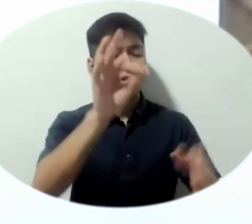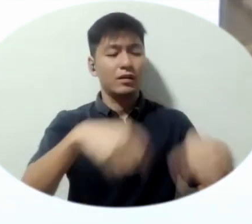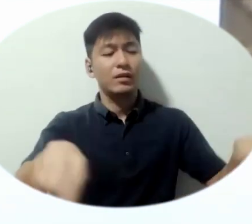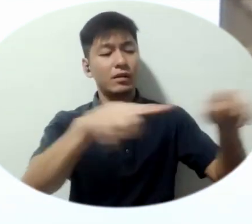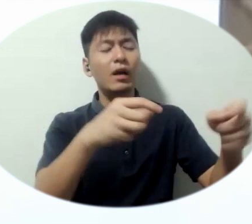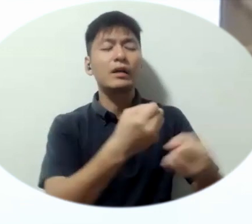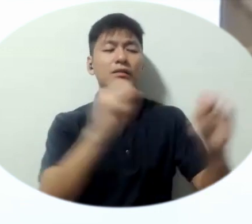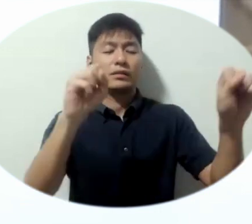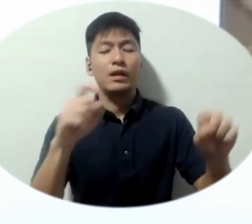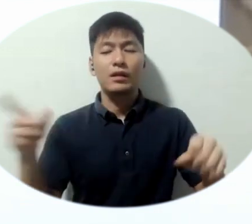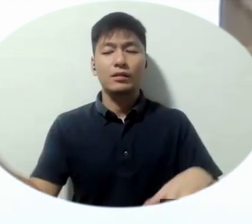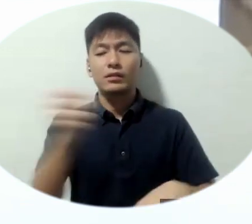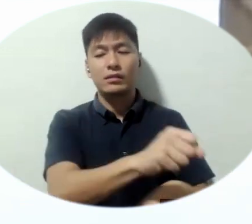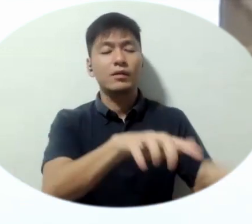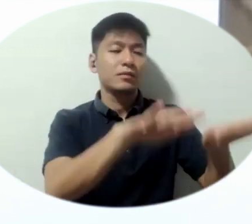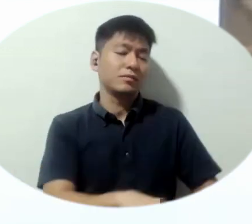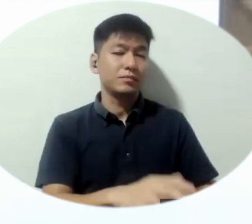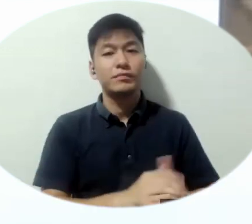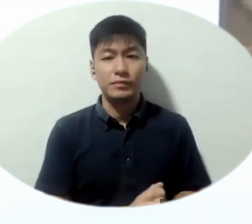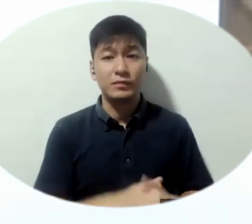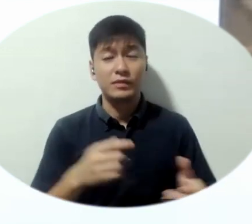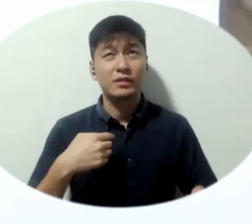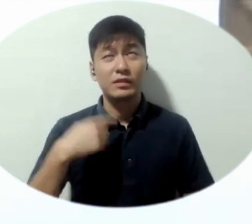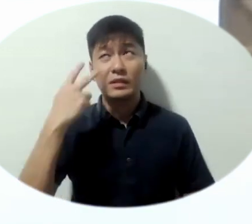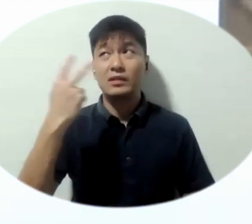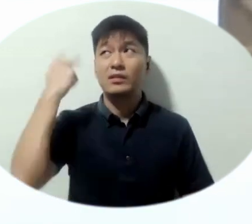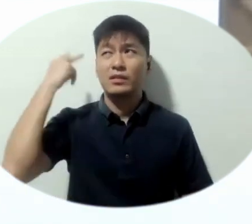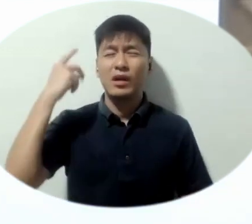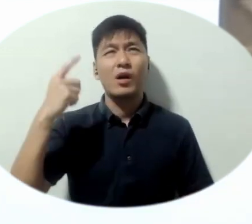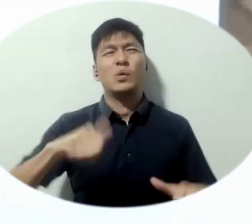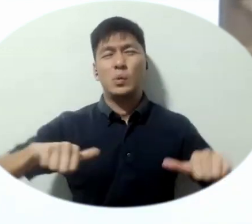I remember that really it was hard, but